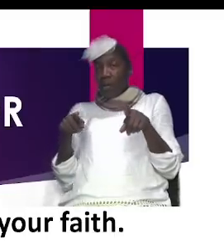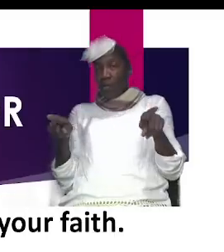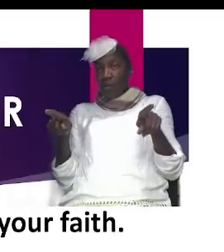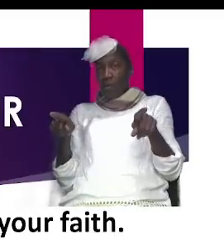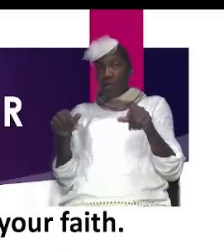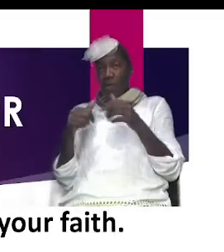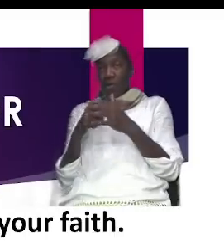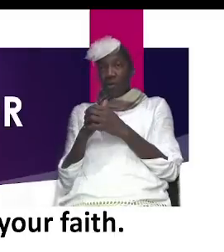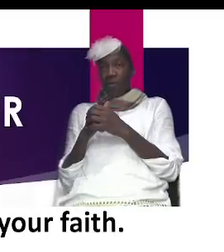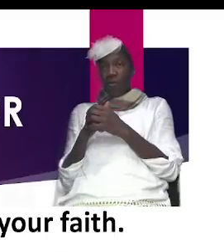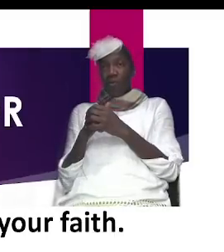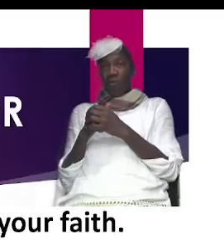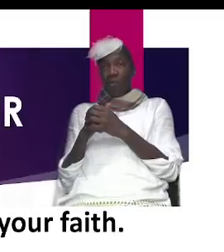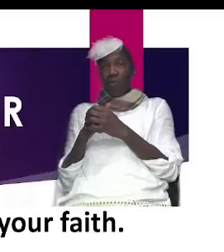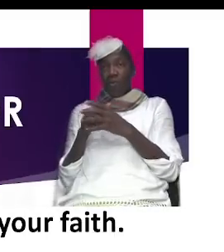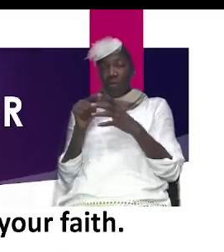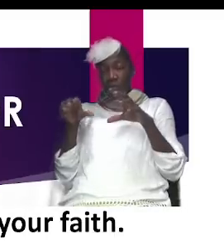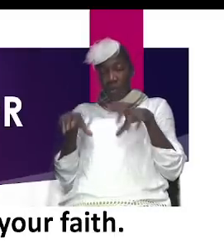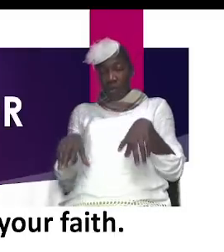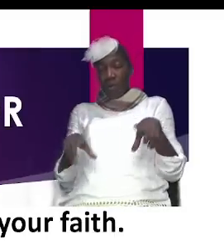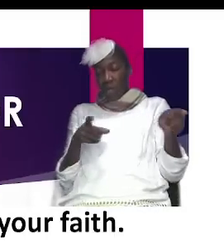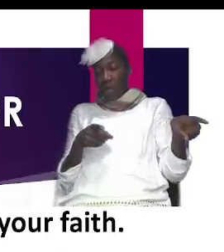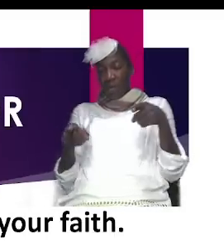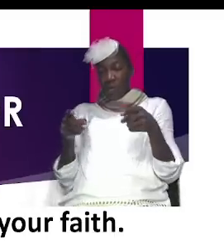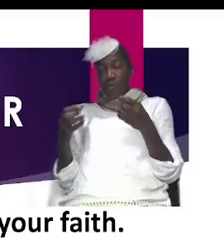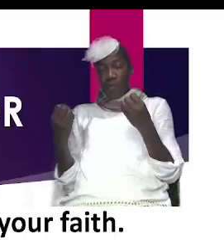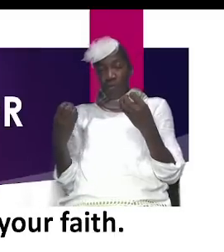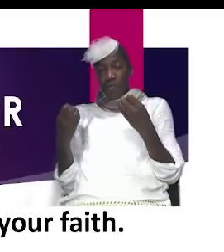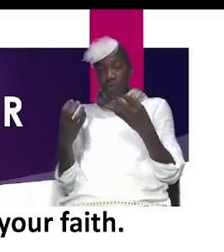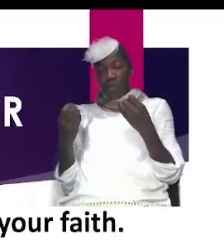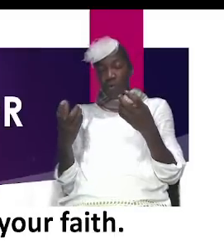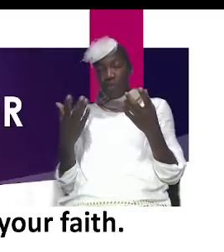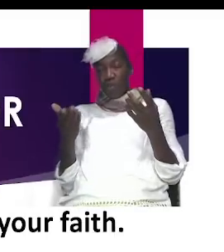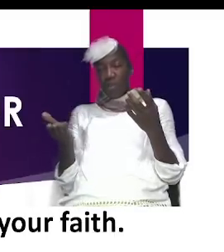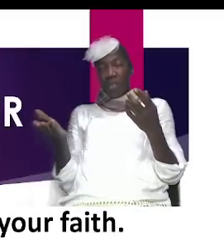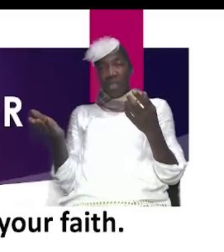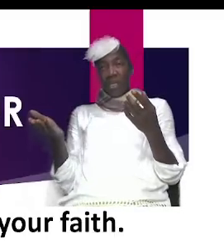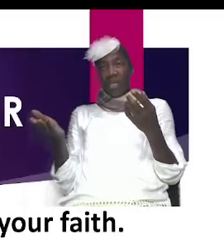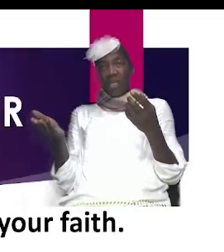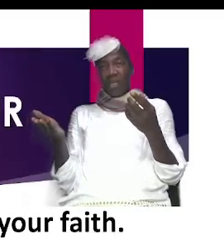beloved. You can do a couple of things. And we're